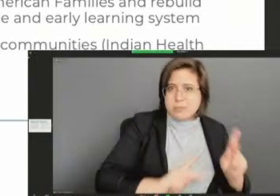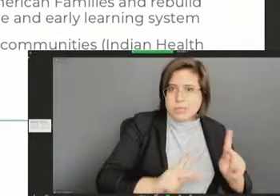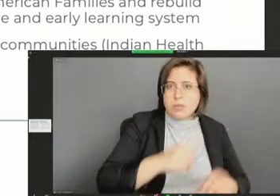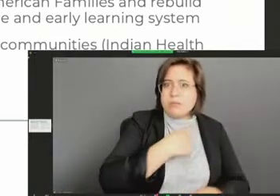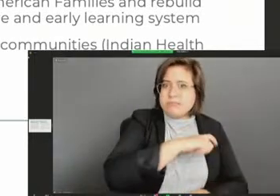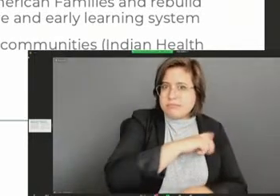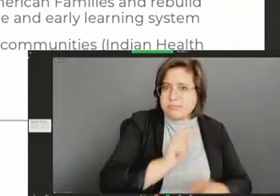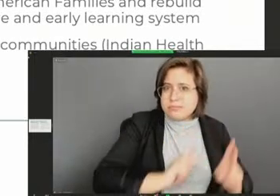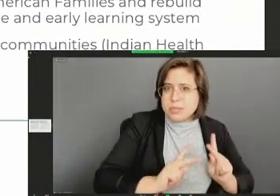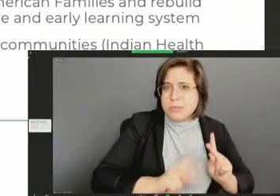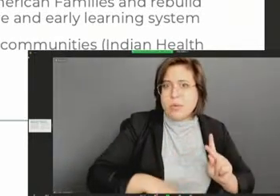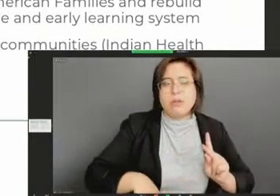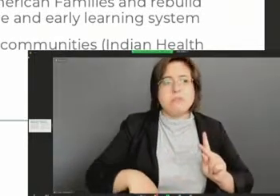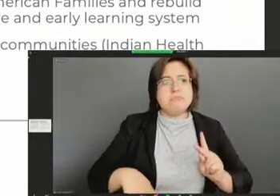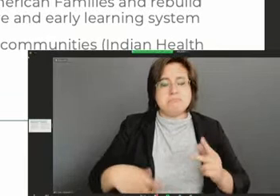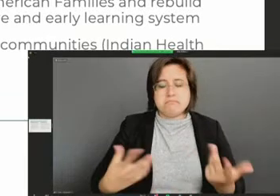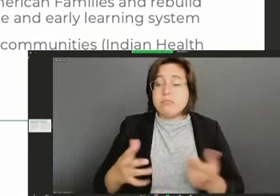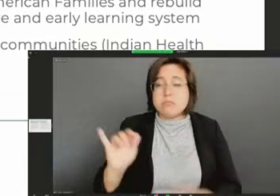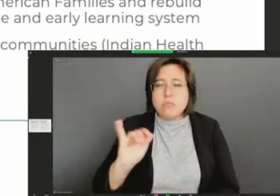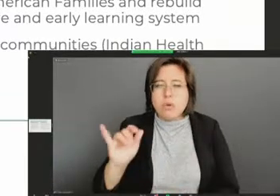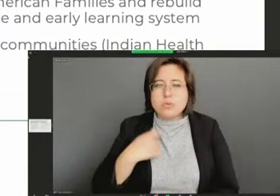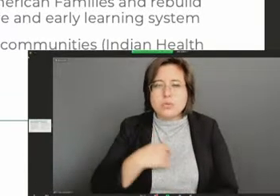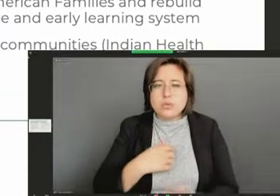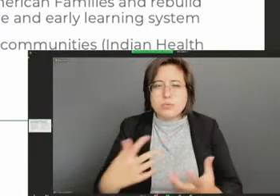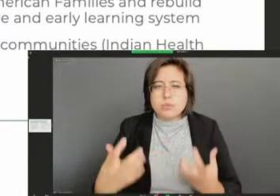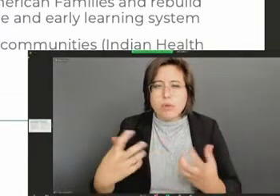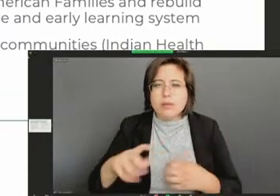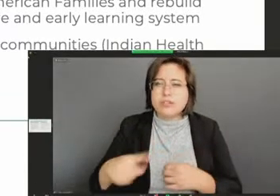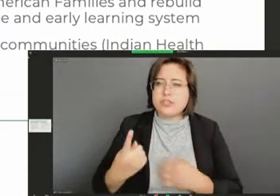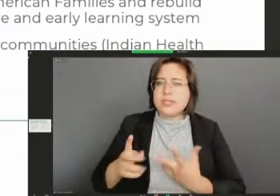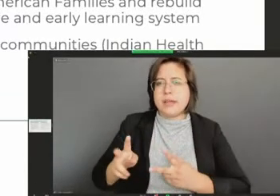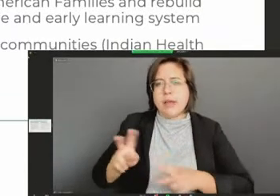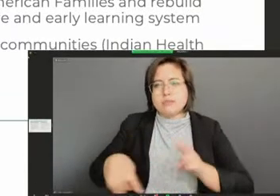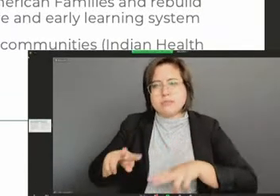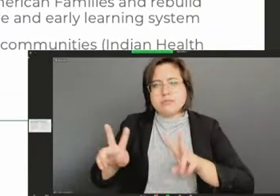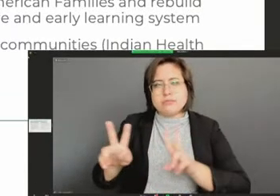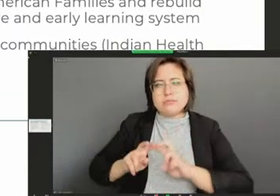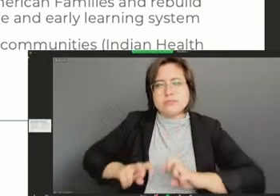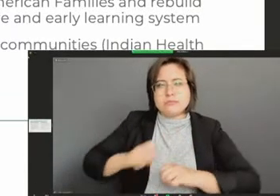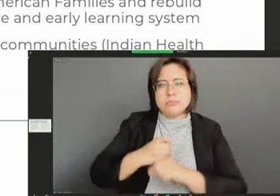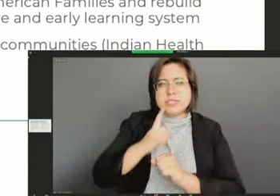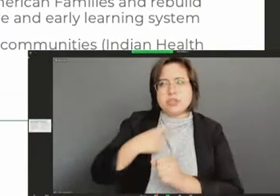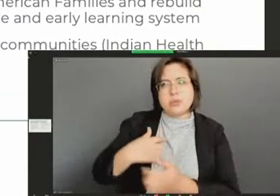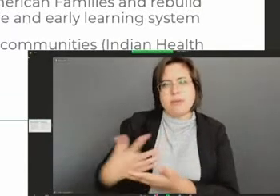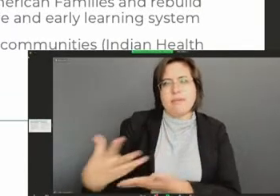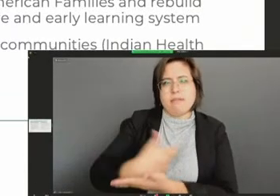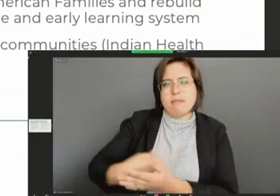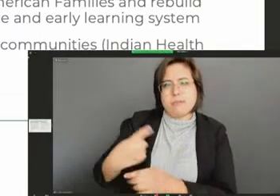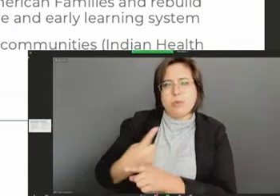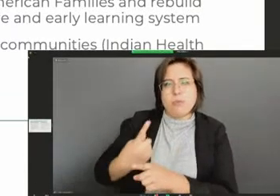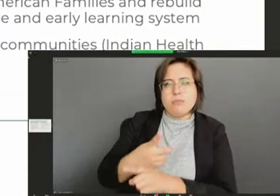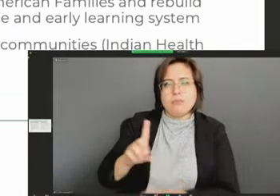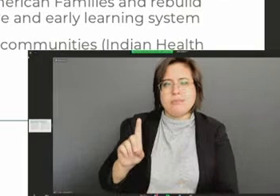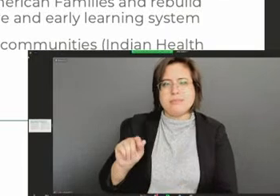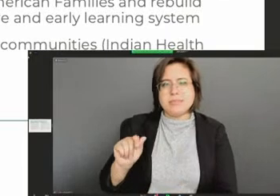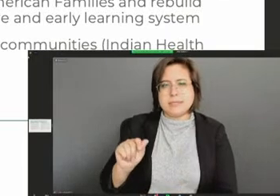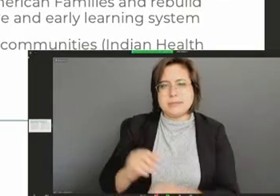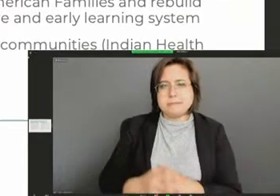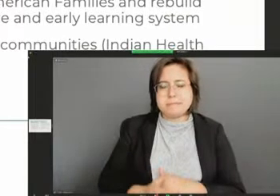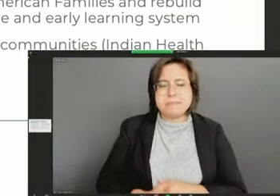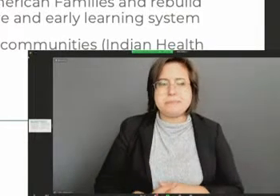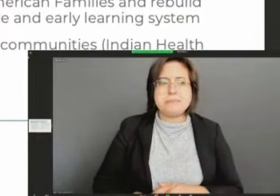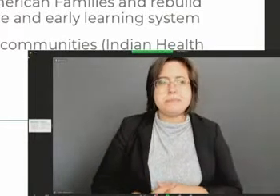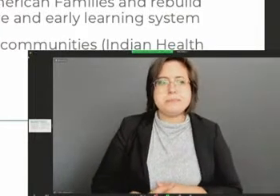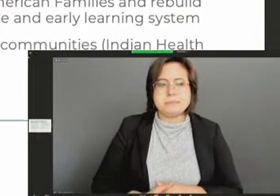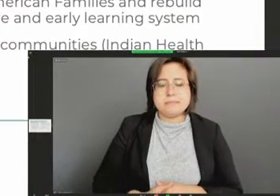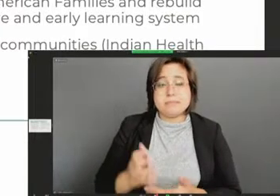Hispanics. So we want to just look at that and make sure we're collecting the data. And in order to do that,